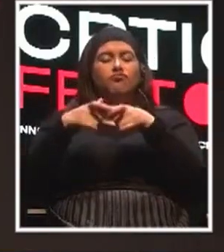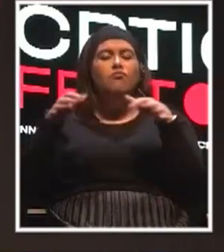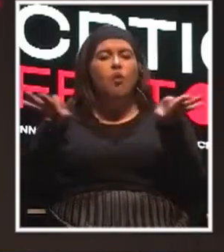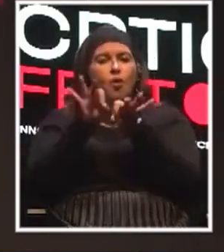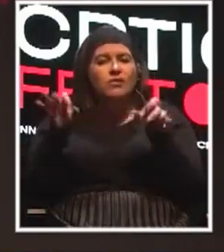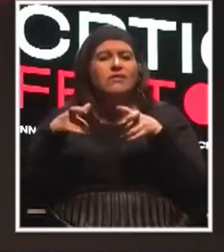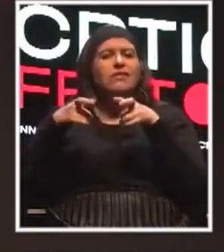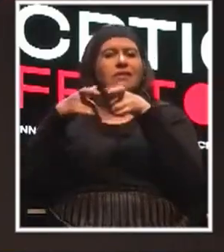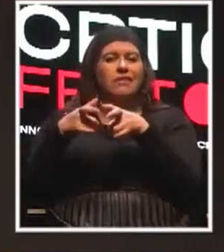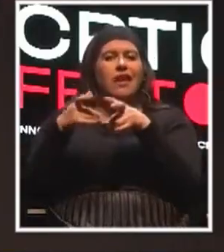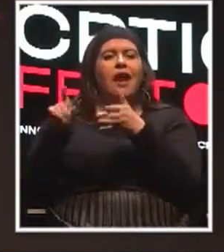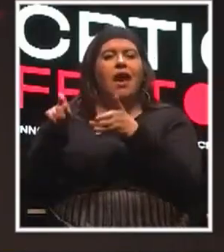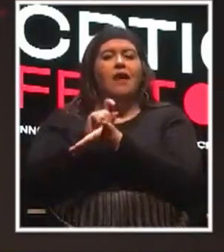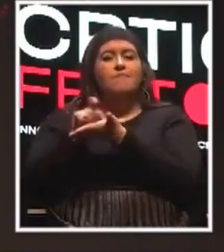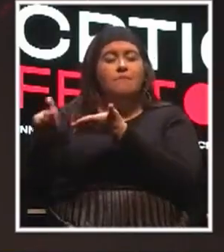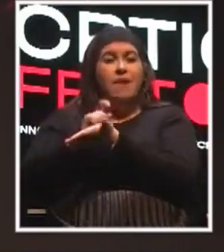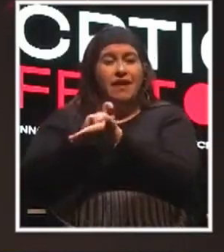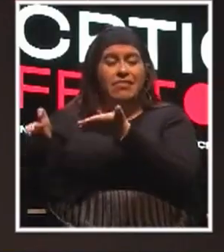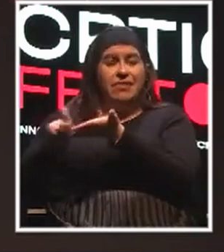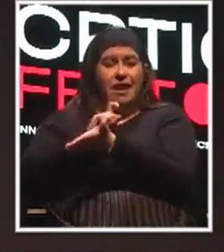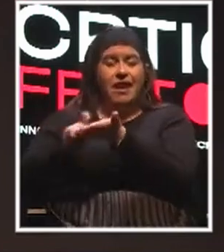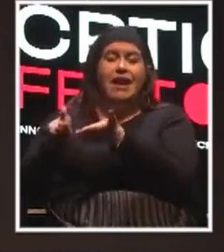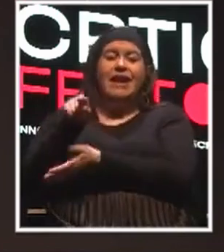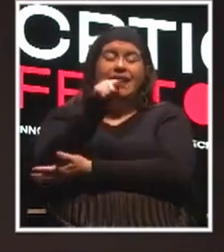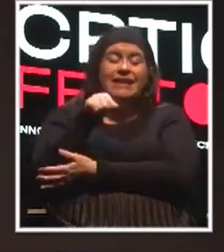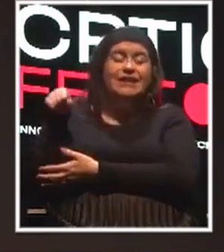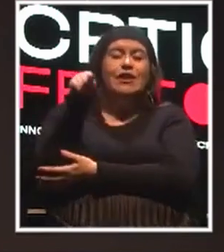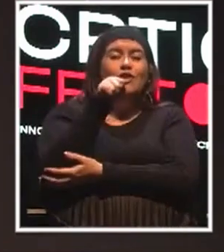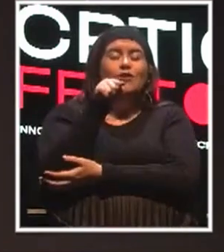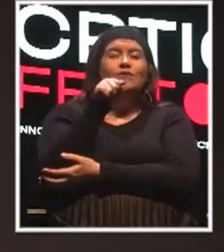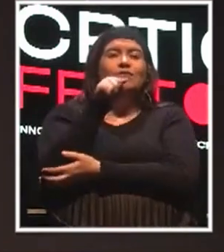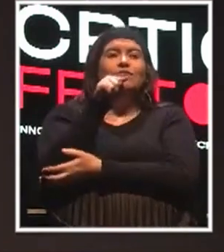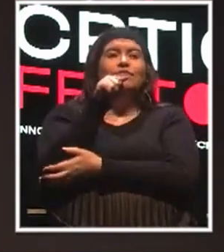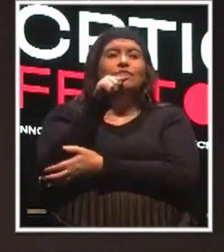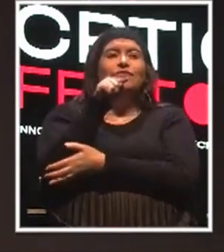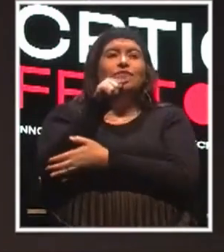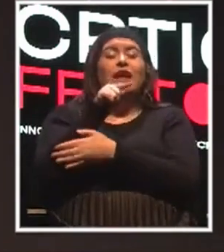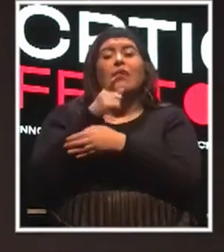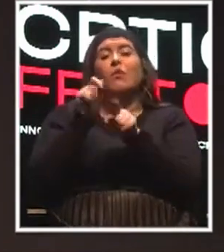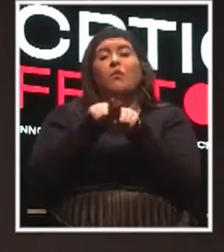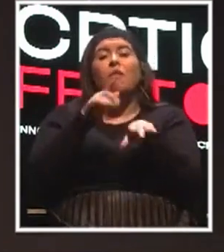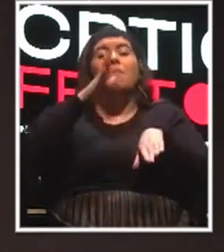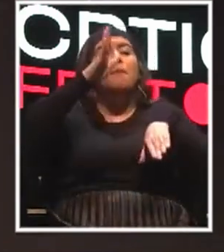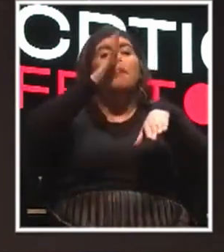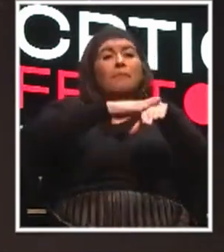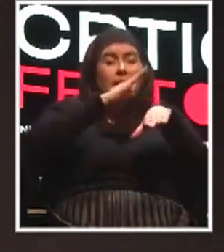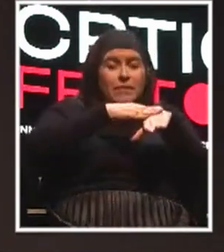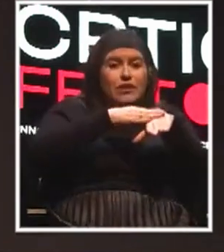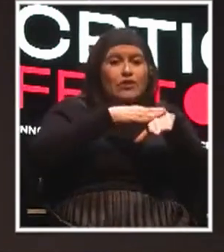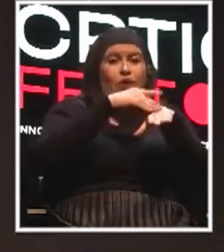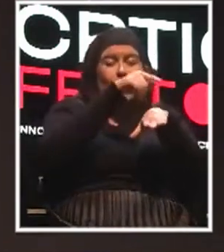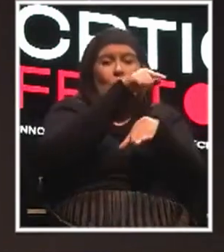give you permission to play and to get your work out in front of people and to make money. The